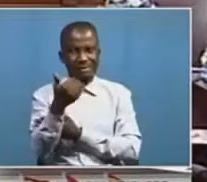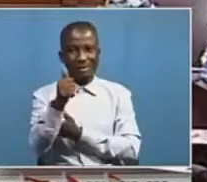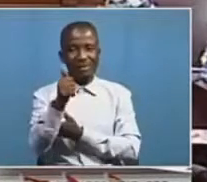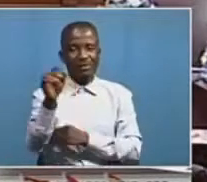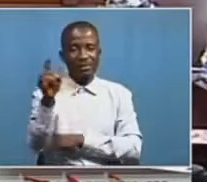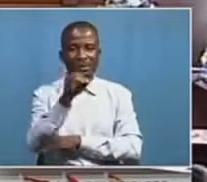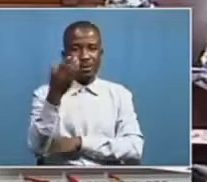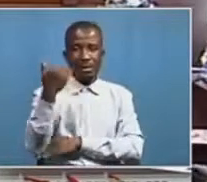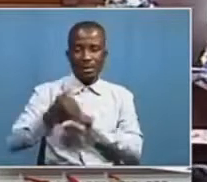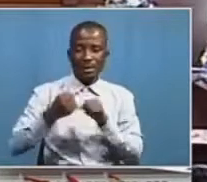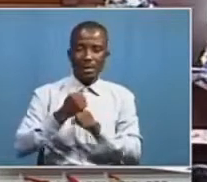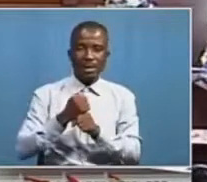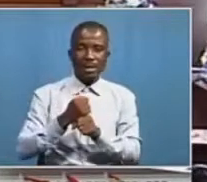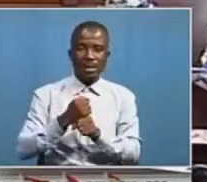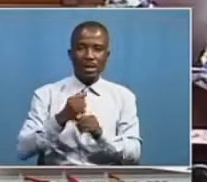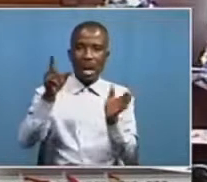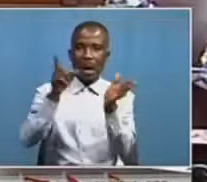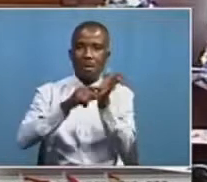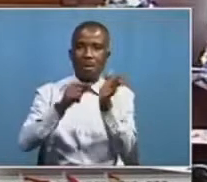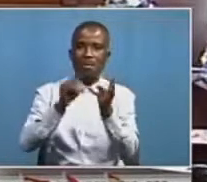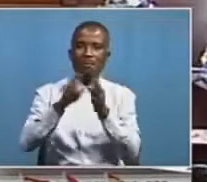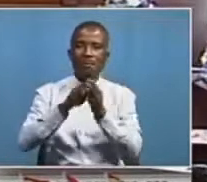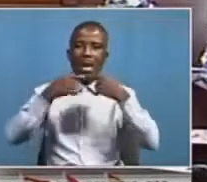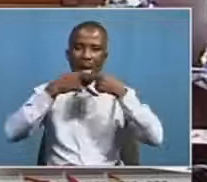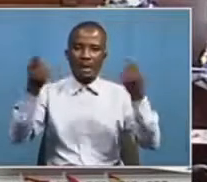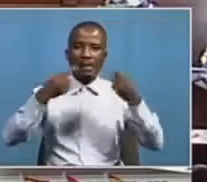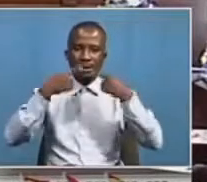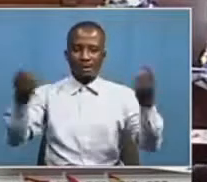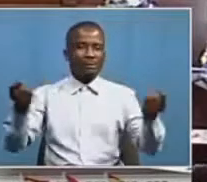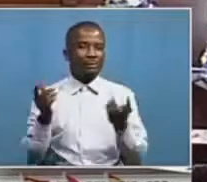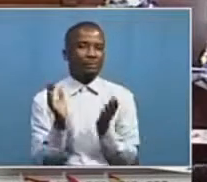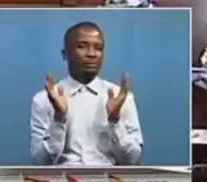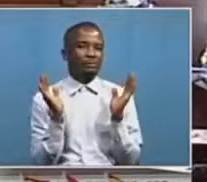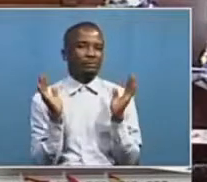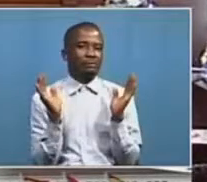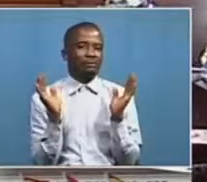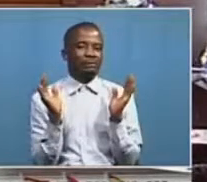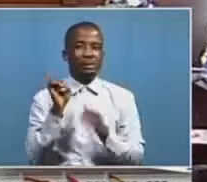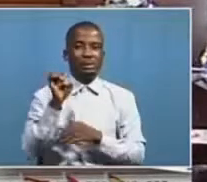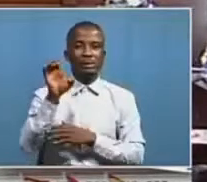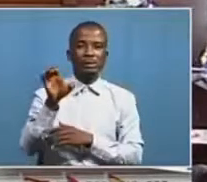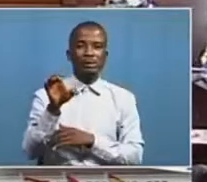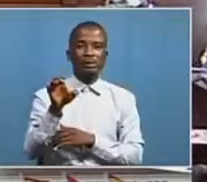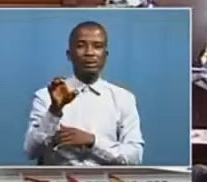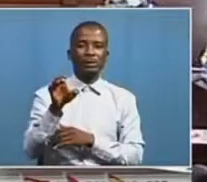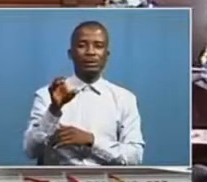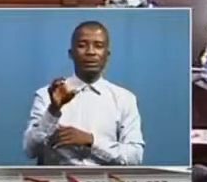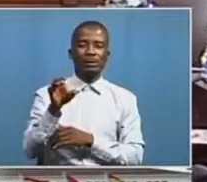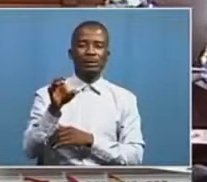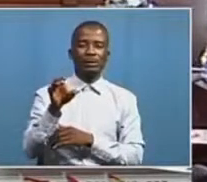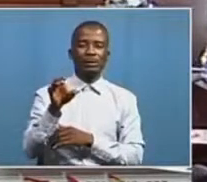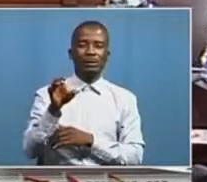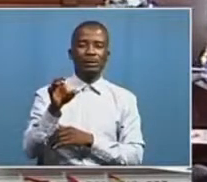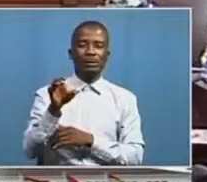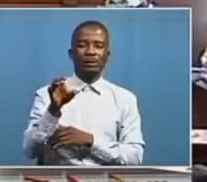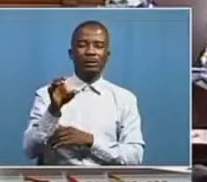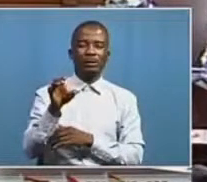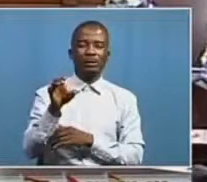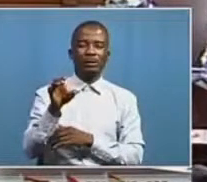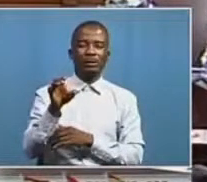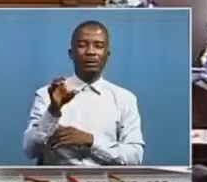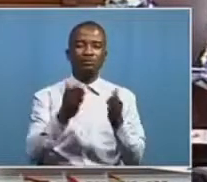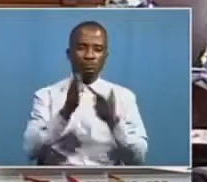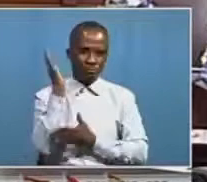December 2020 through a press release. There is no dispute that the chairperson of the first respondent committed an error, which he